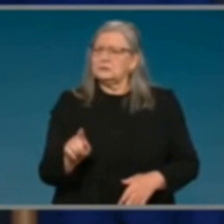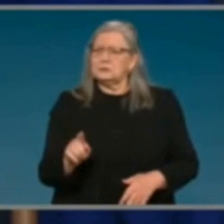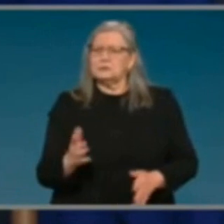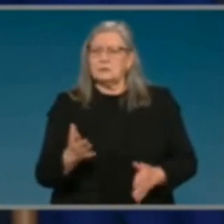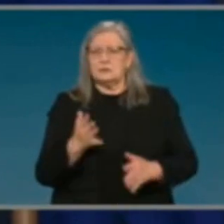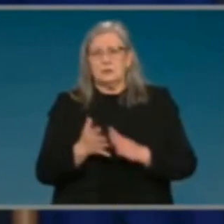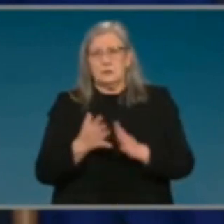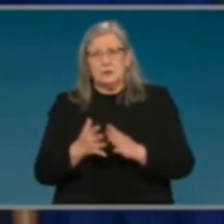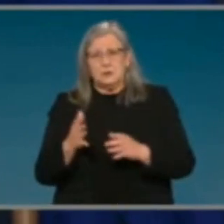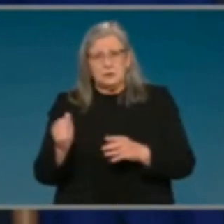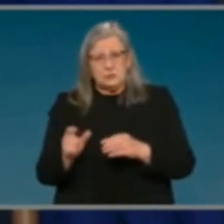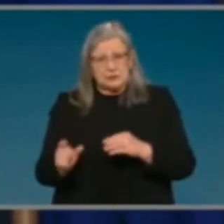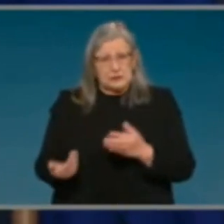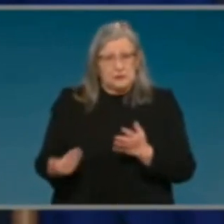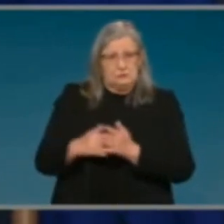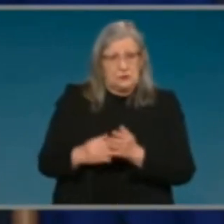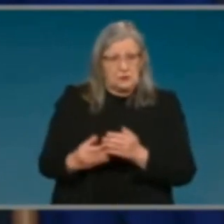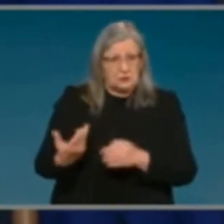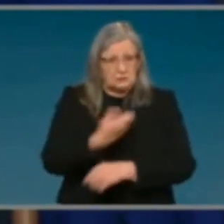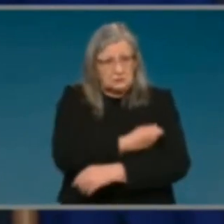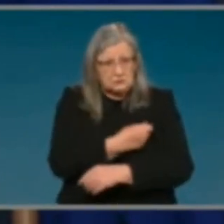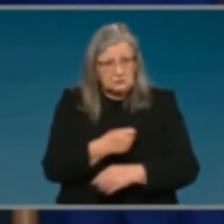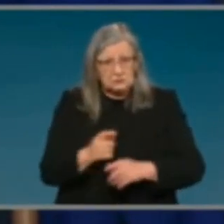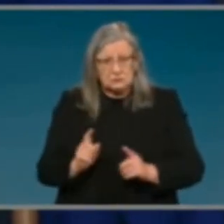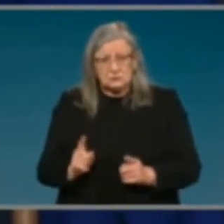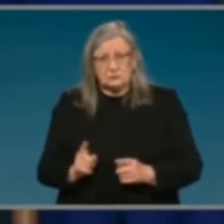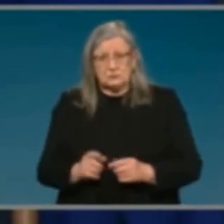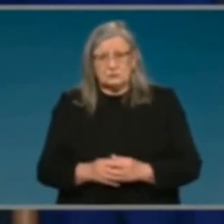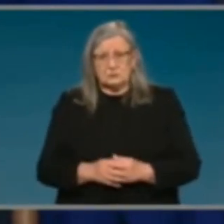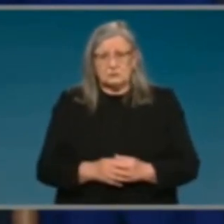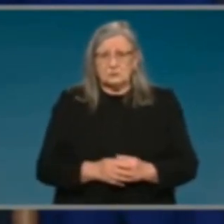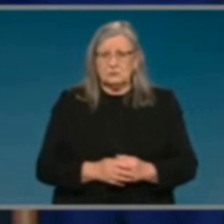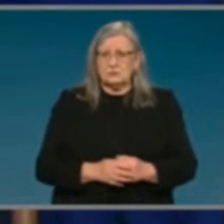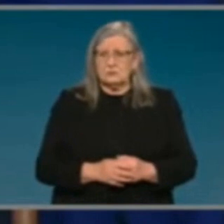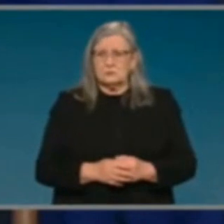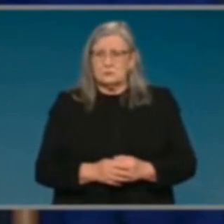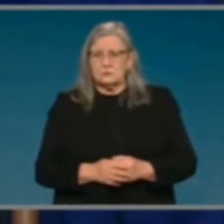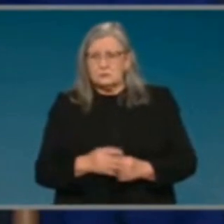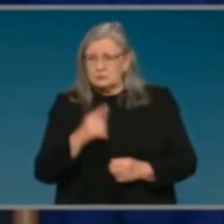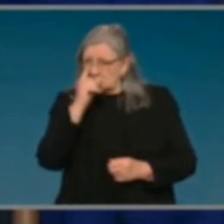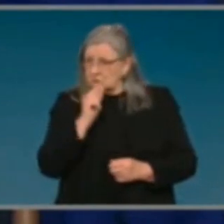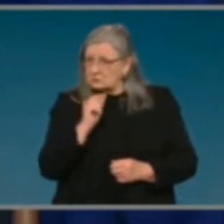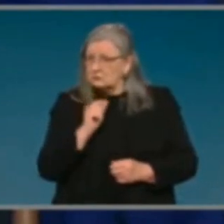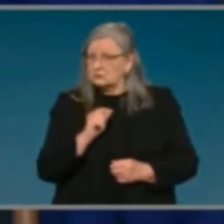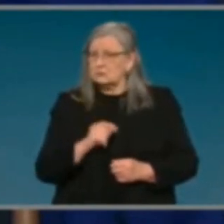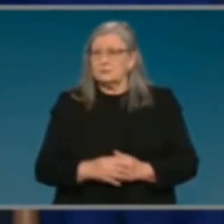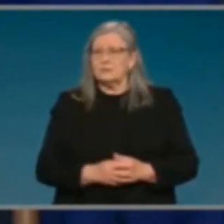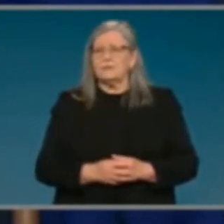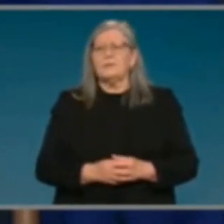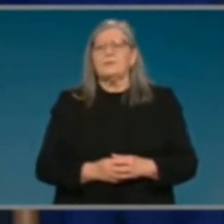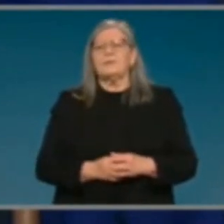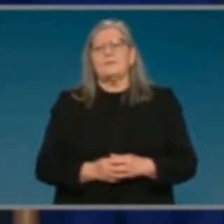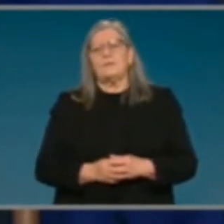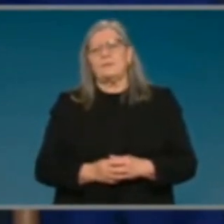to stave off maybe more severe versions of the virus? Is that a possibility? I think this morning in my